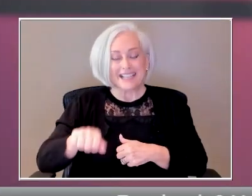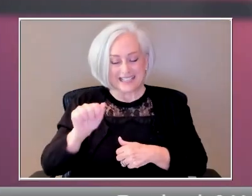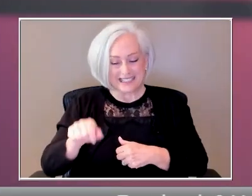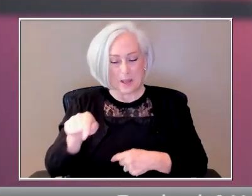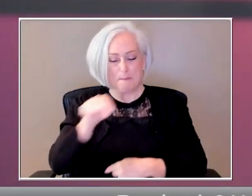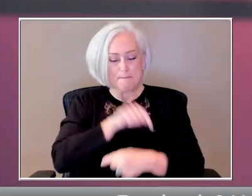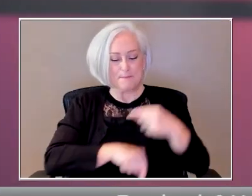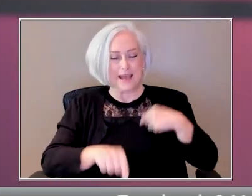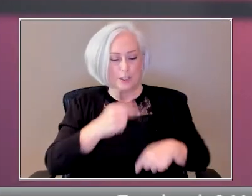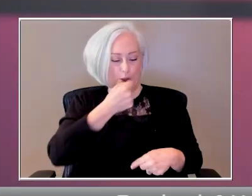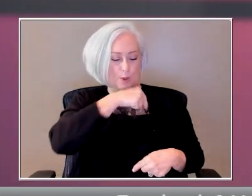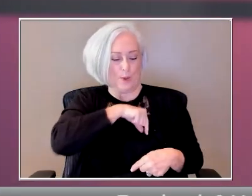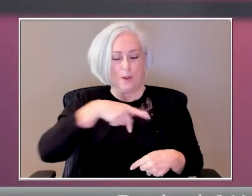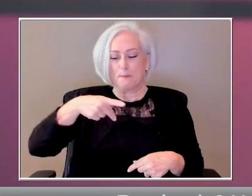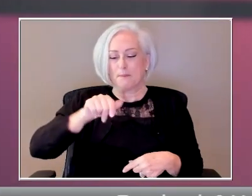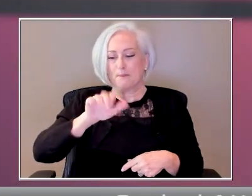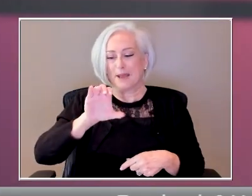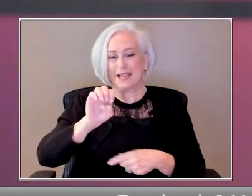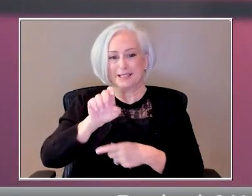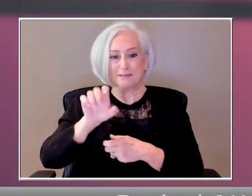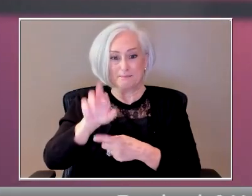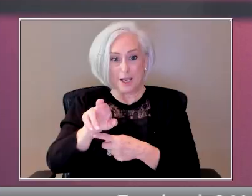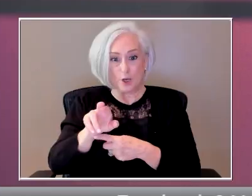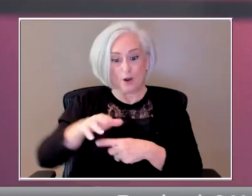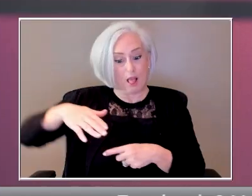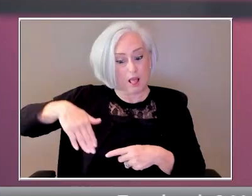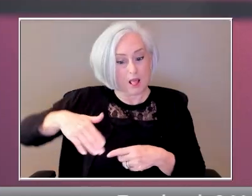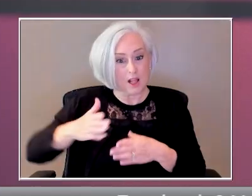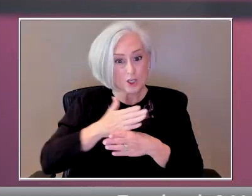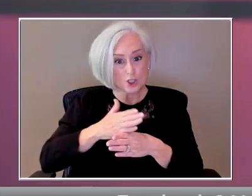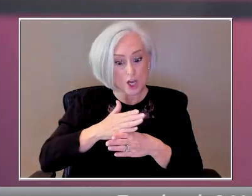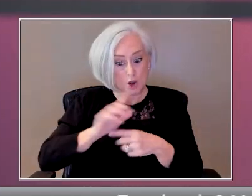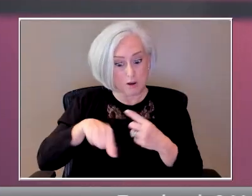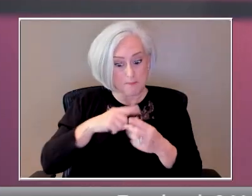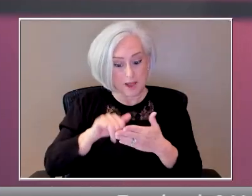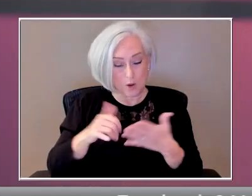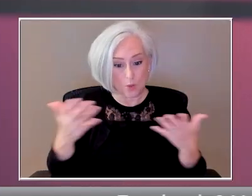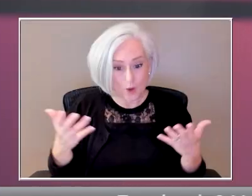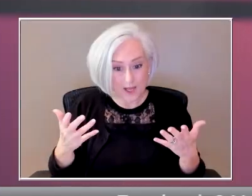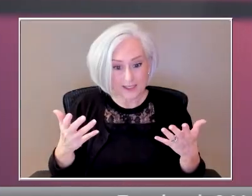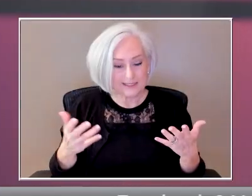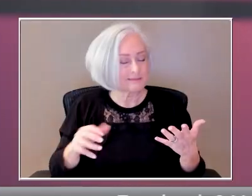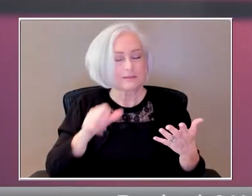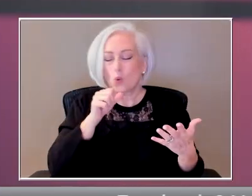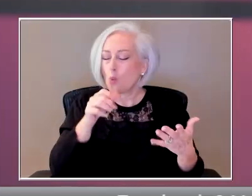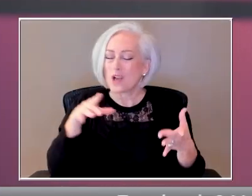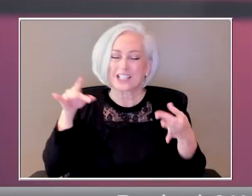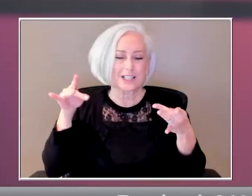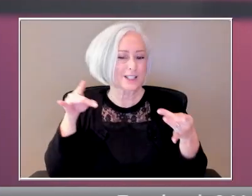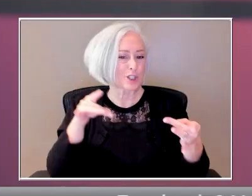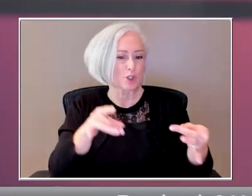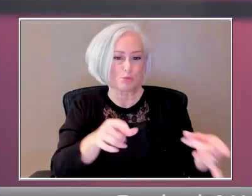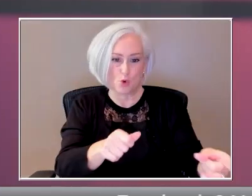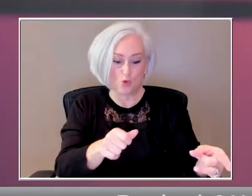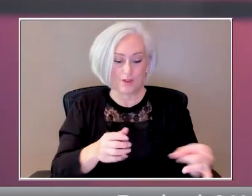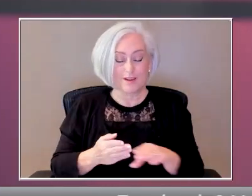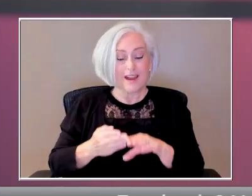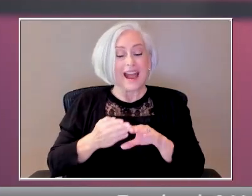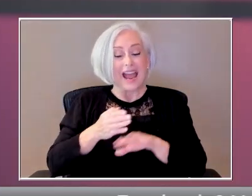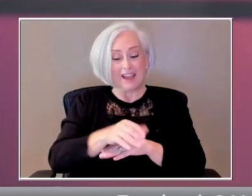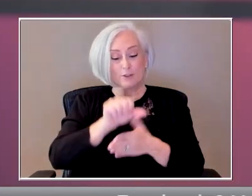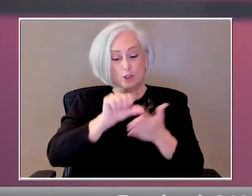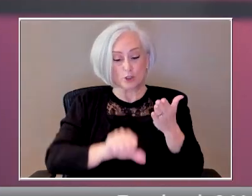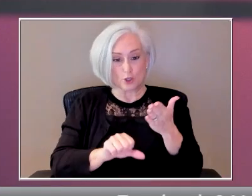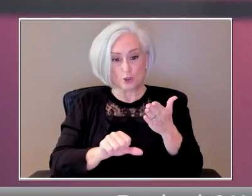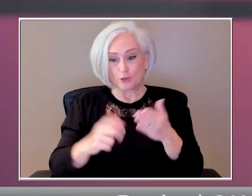haven't shared about Luke's story yet was that it was not all smooth sailing. On postoperative day 3, which is when